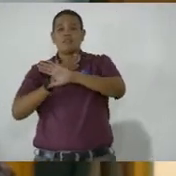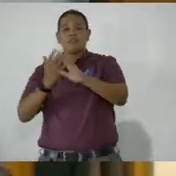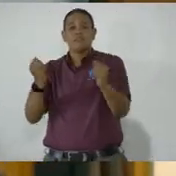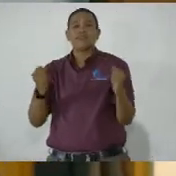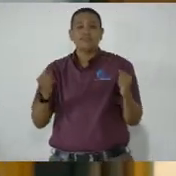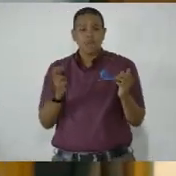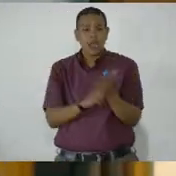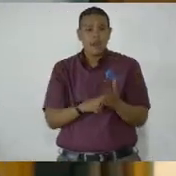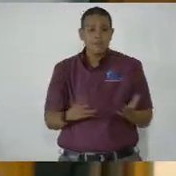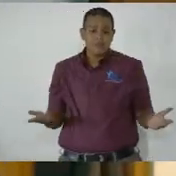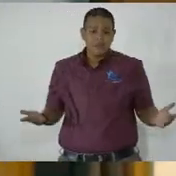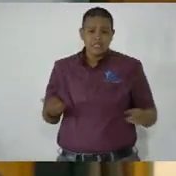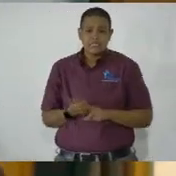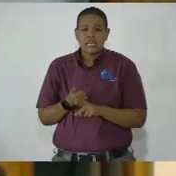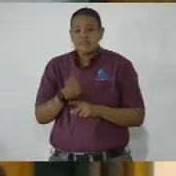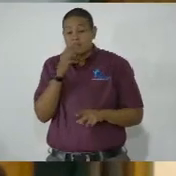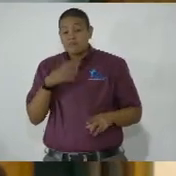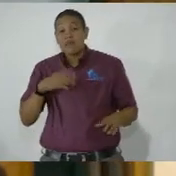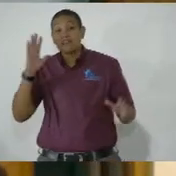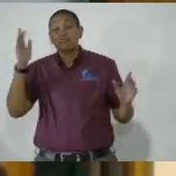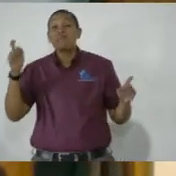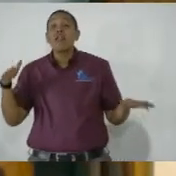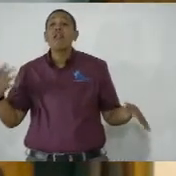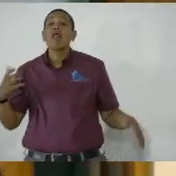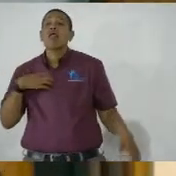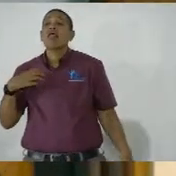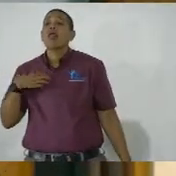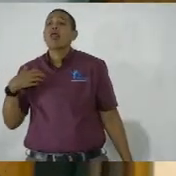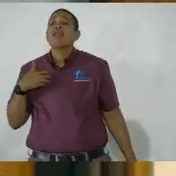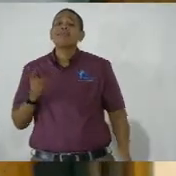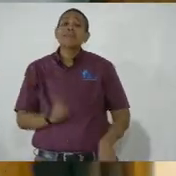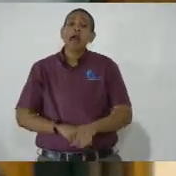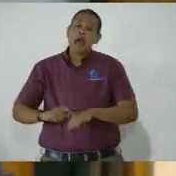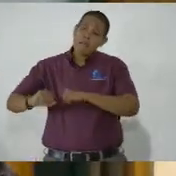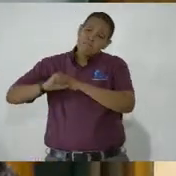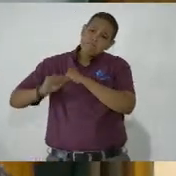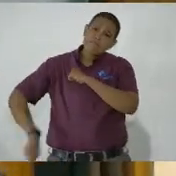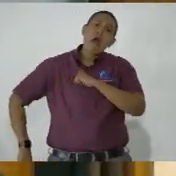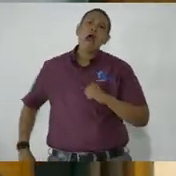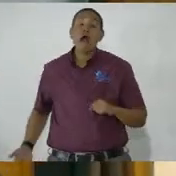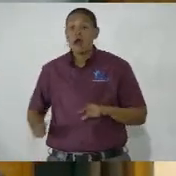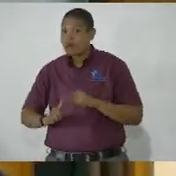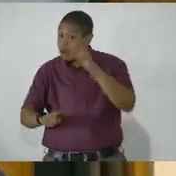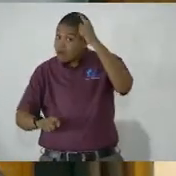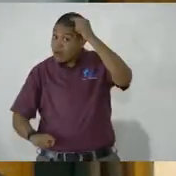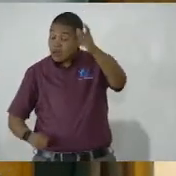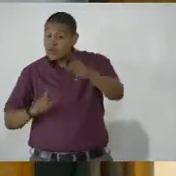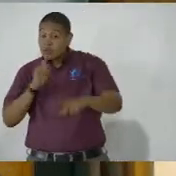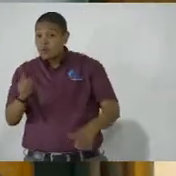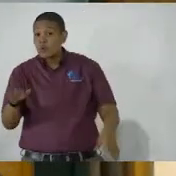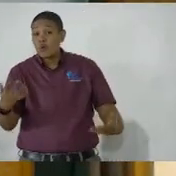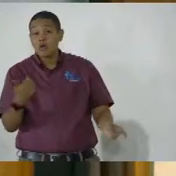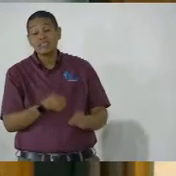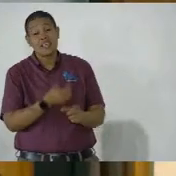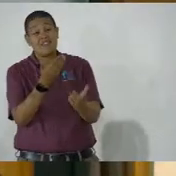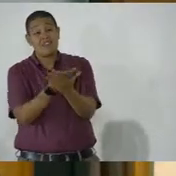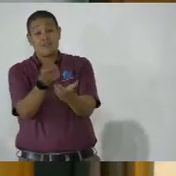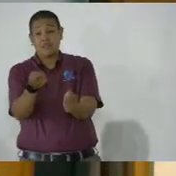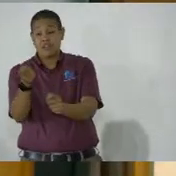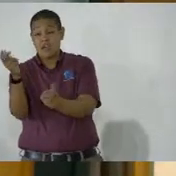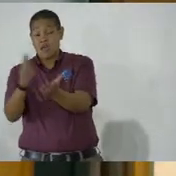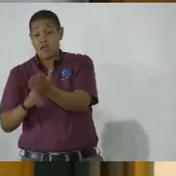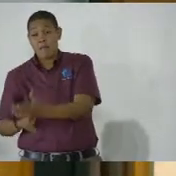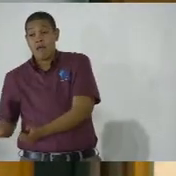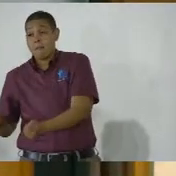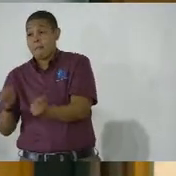applications. Madam Speaker, there's a lot of complaints about the time it takes. But the truth is, the fact that you apply for expungement